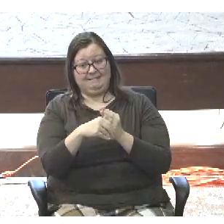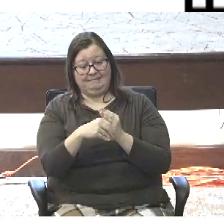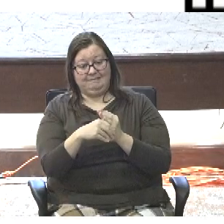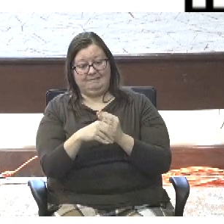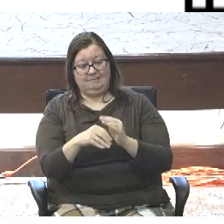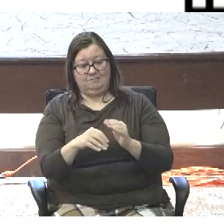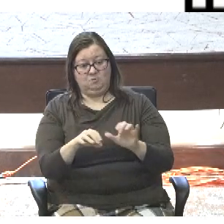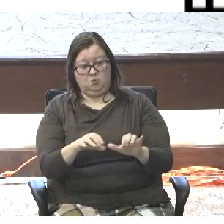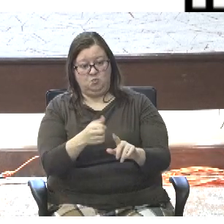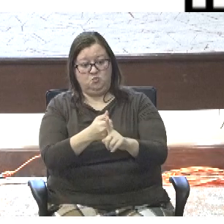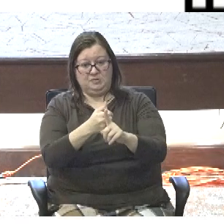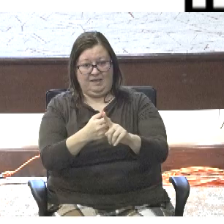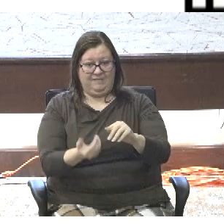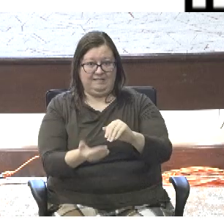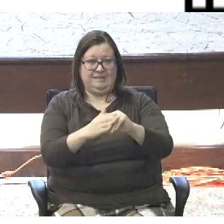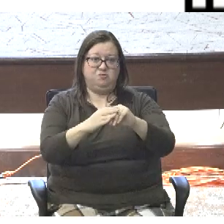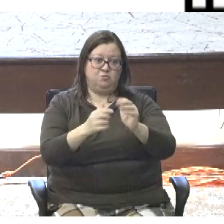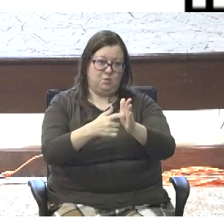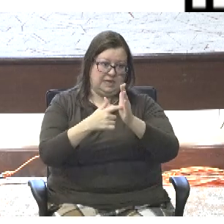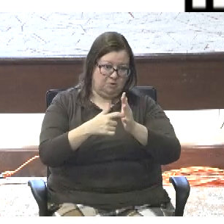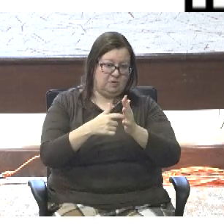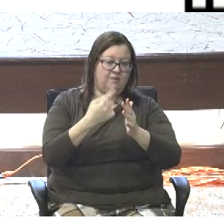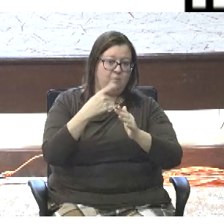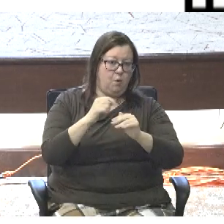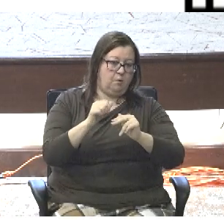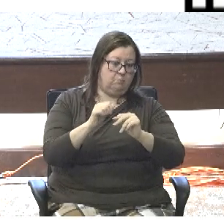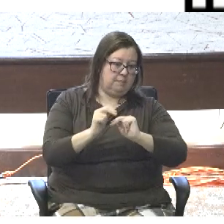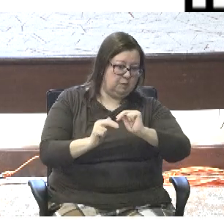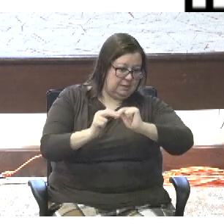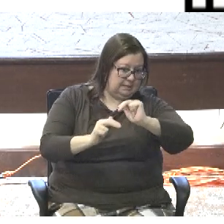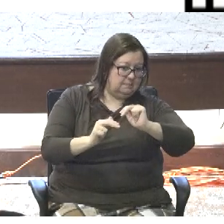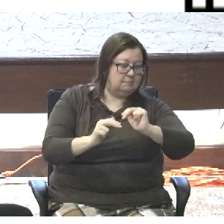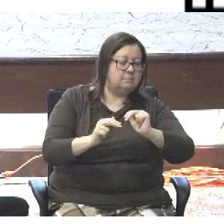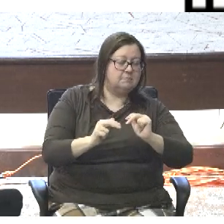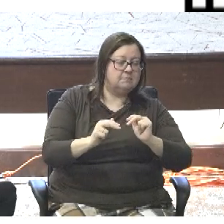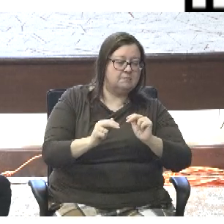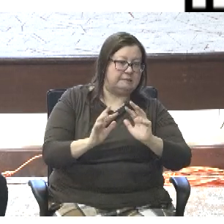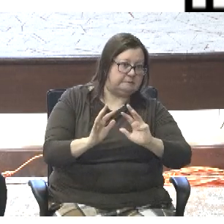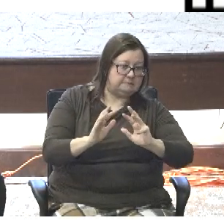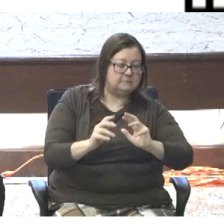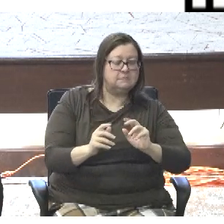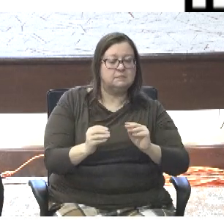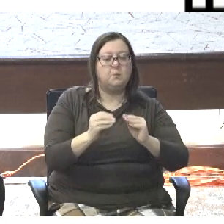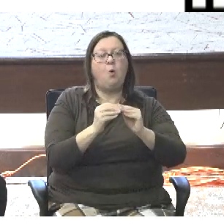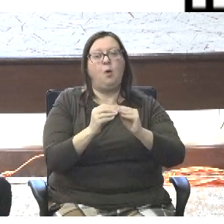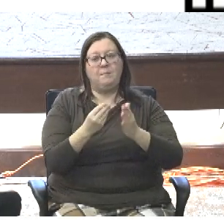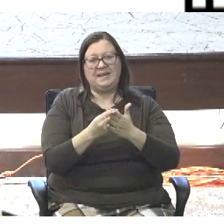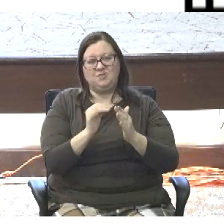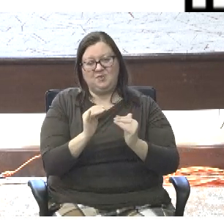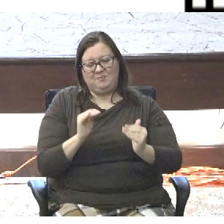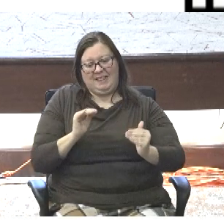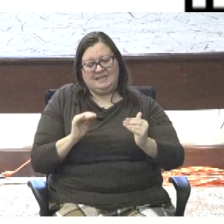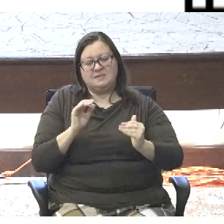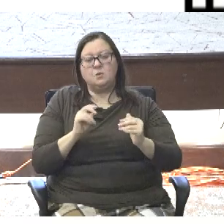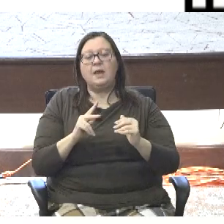point. It's actually real simple. The top is a street cross-section. That's the anatomy of our streets as we're